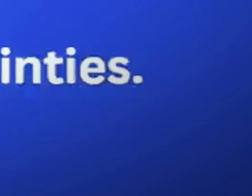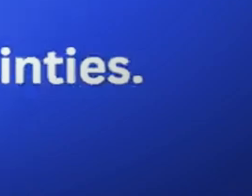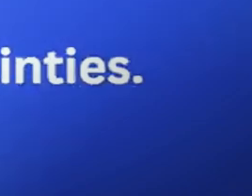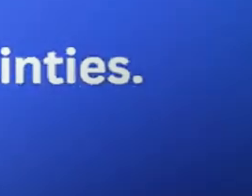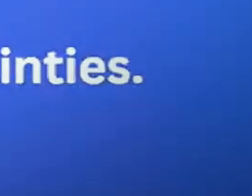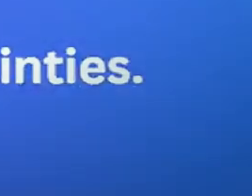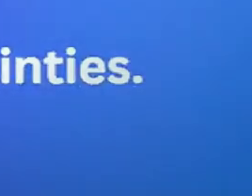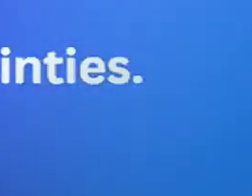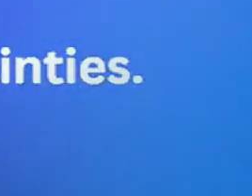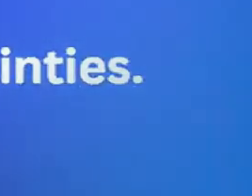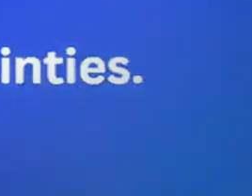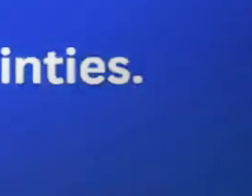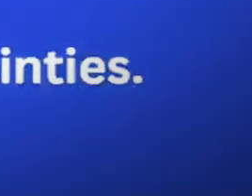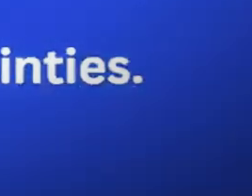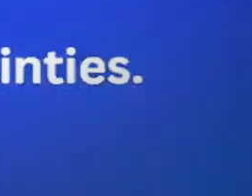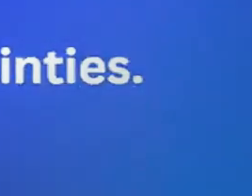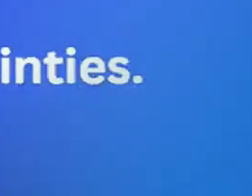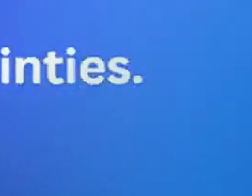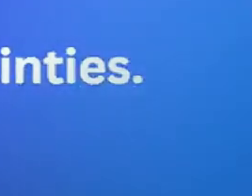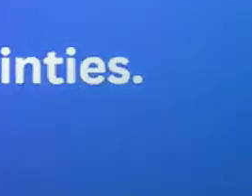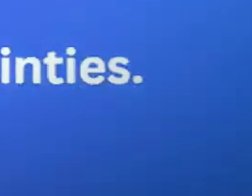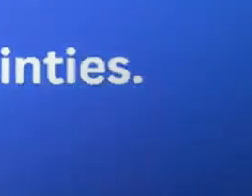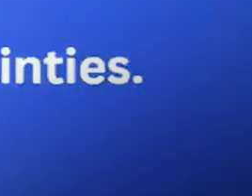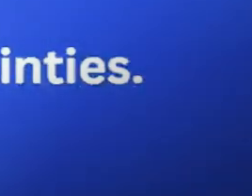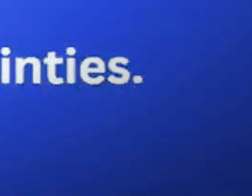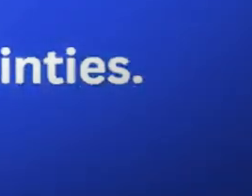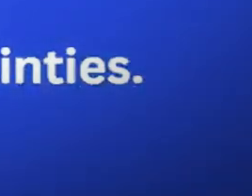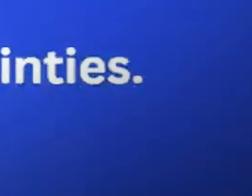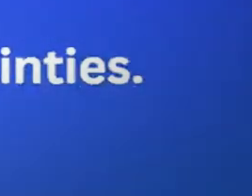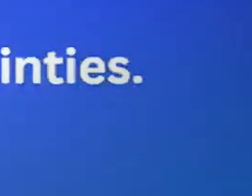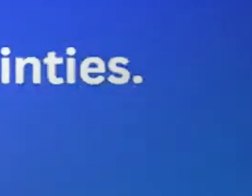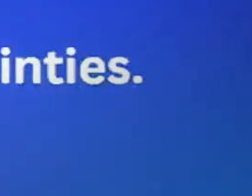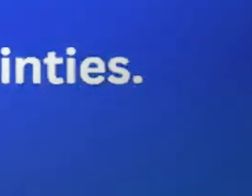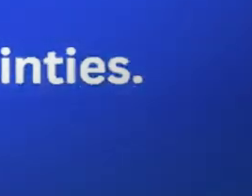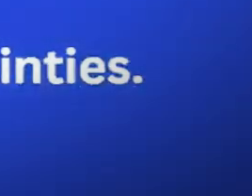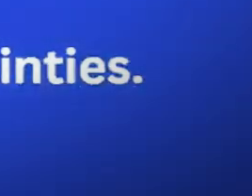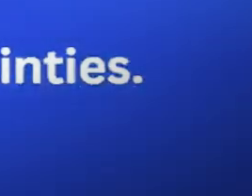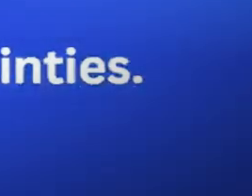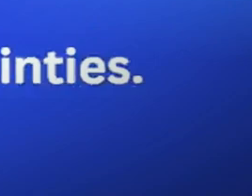uncertainties. How am I going to get well?